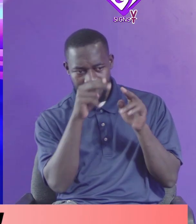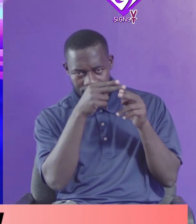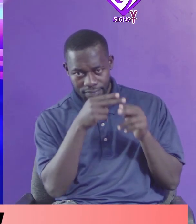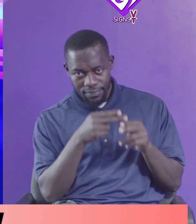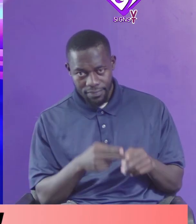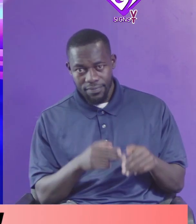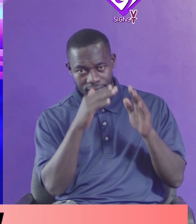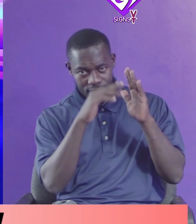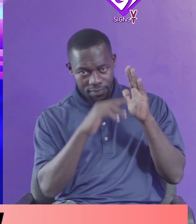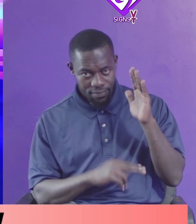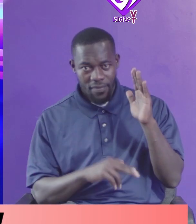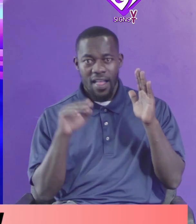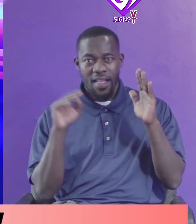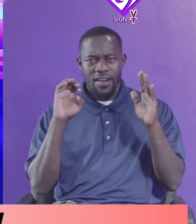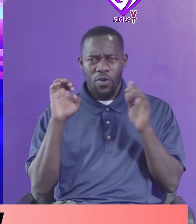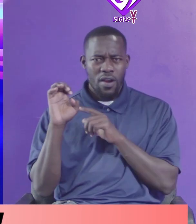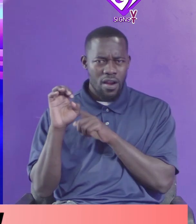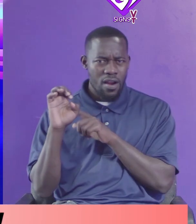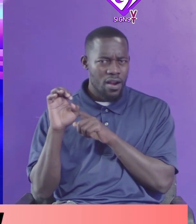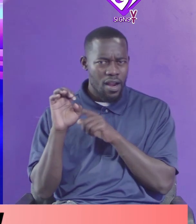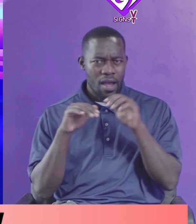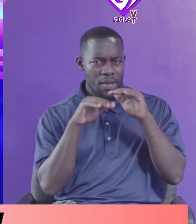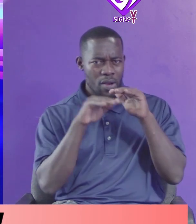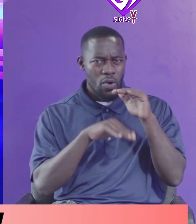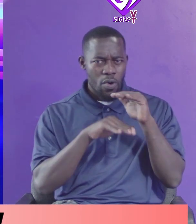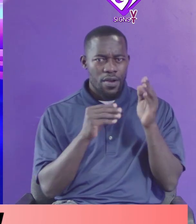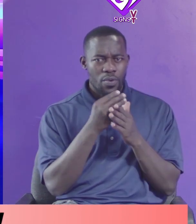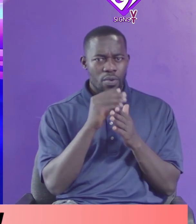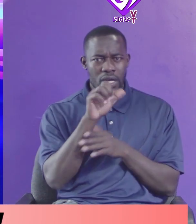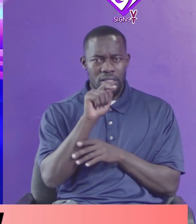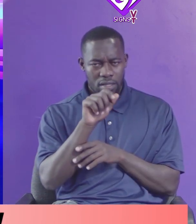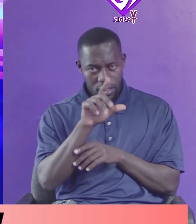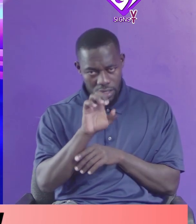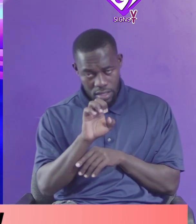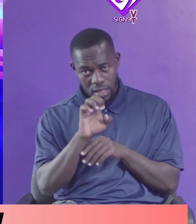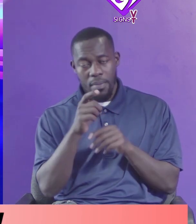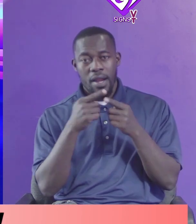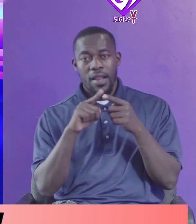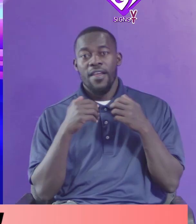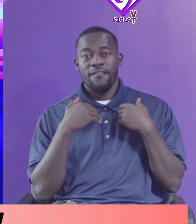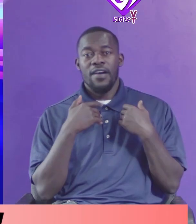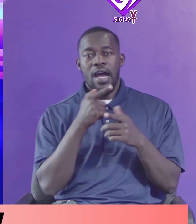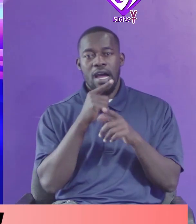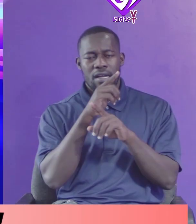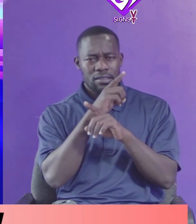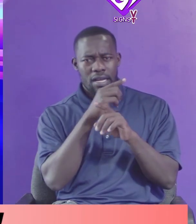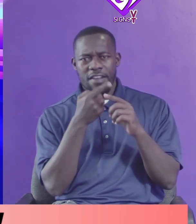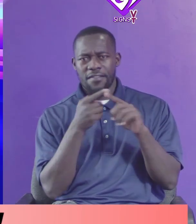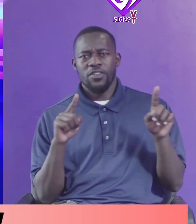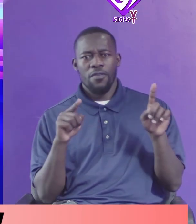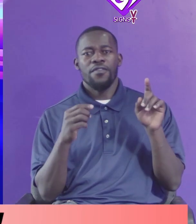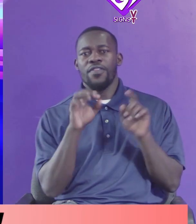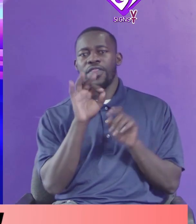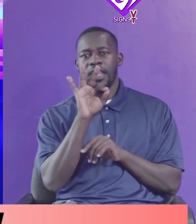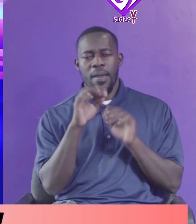I think, a few places above Newcastle. Yes. But they have a difference of about 3 points. And